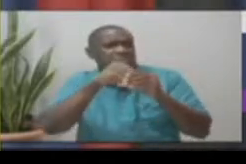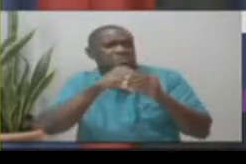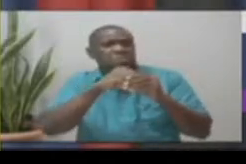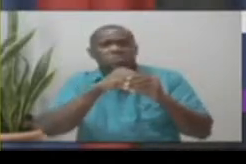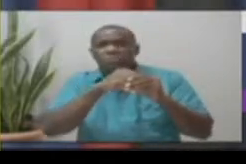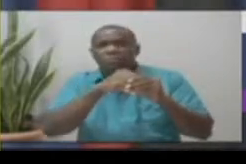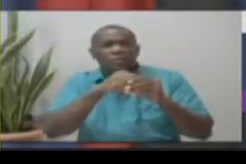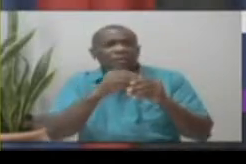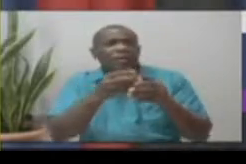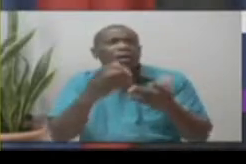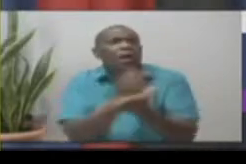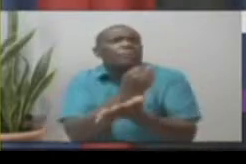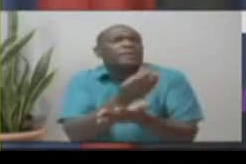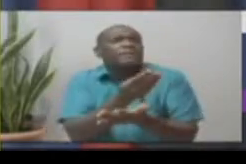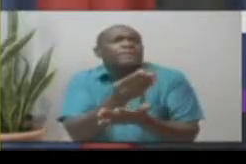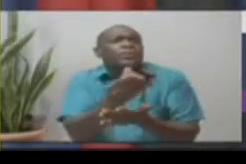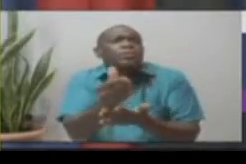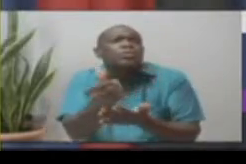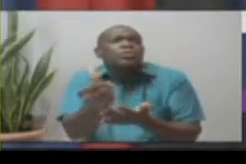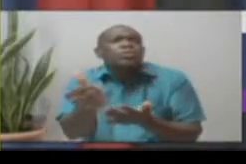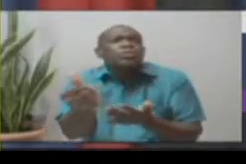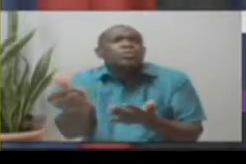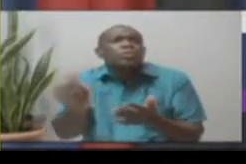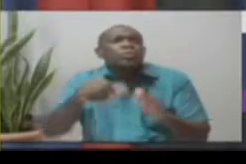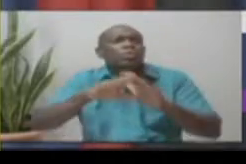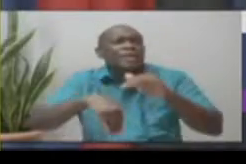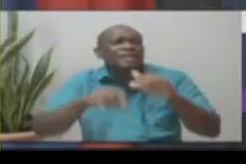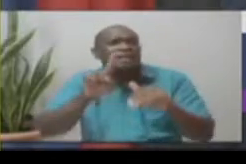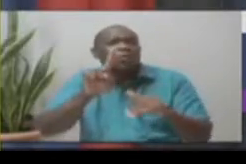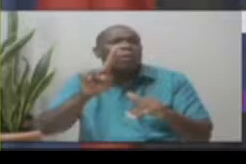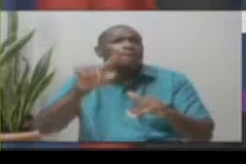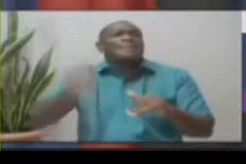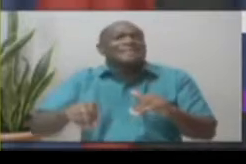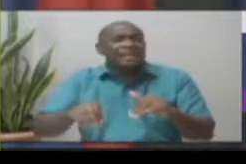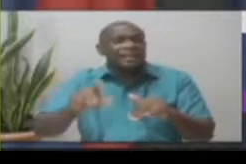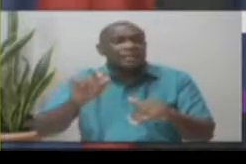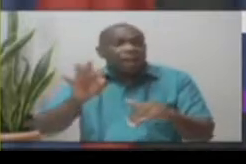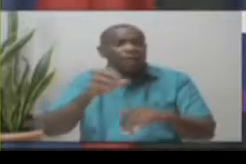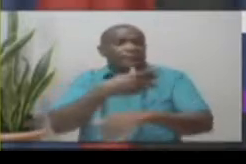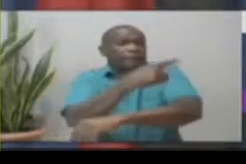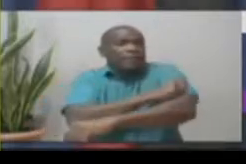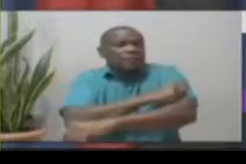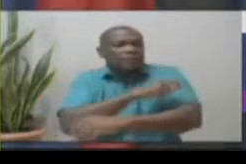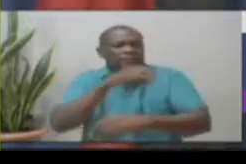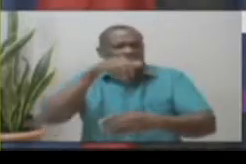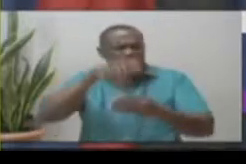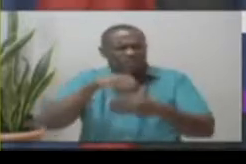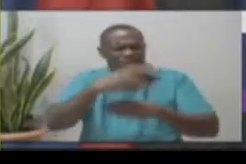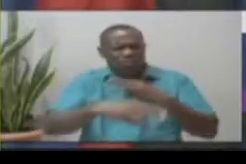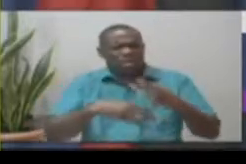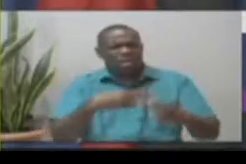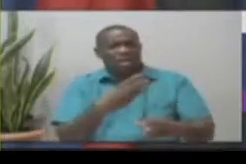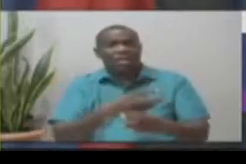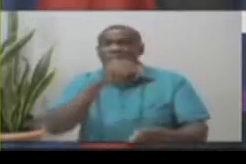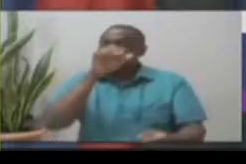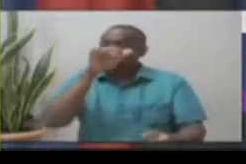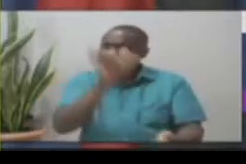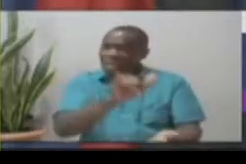That is the fact. So in that scenario, we can now say